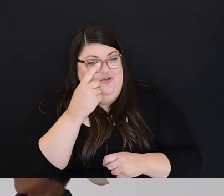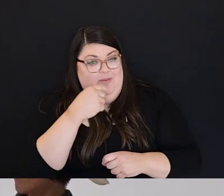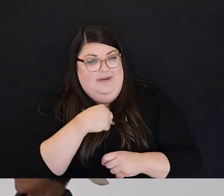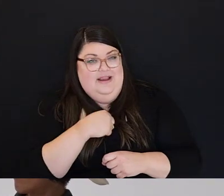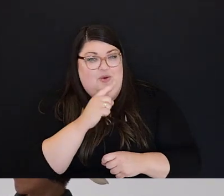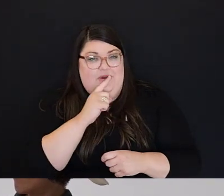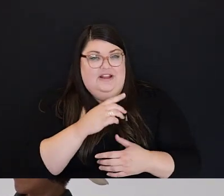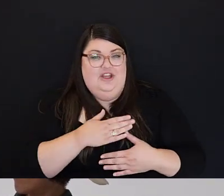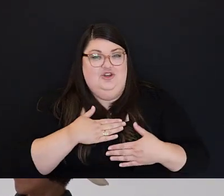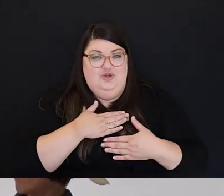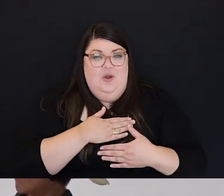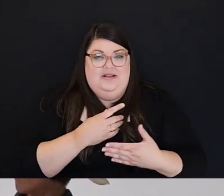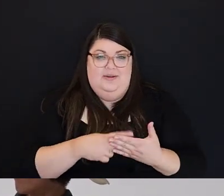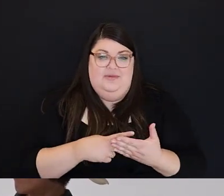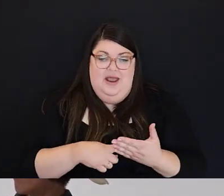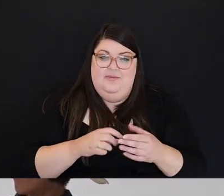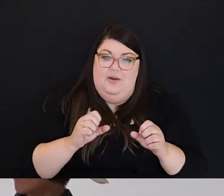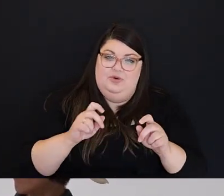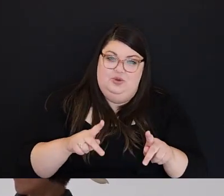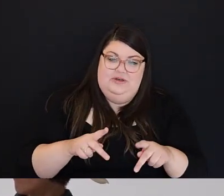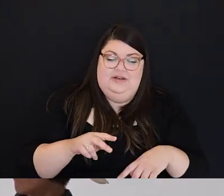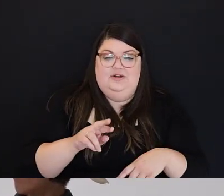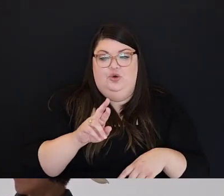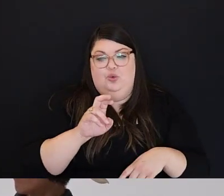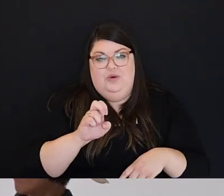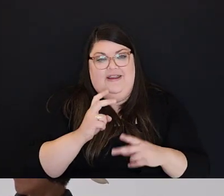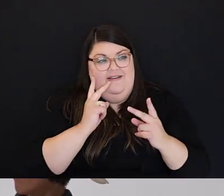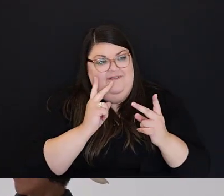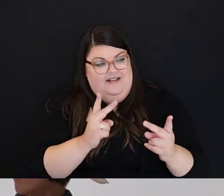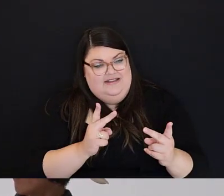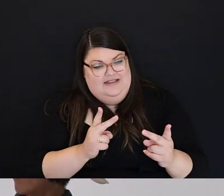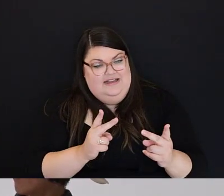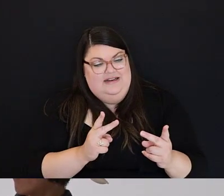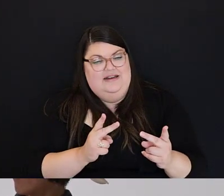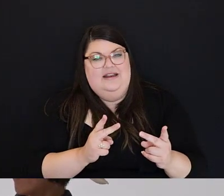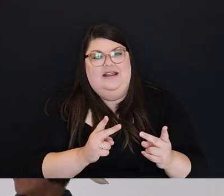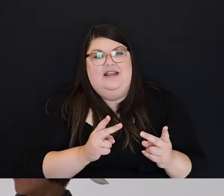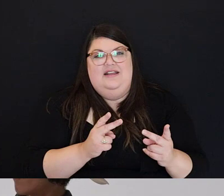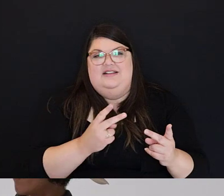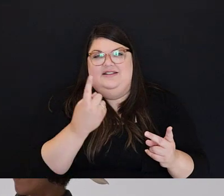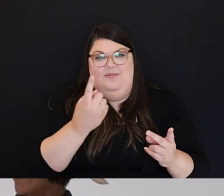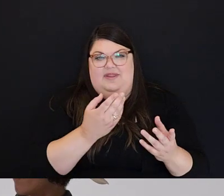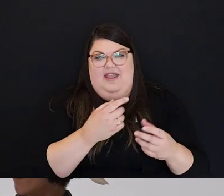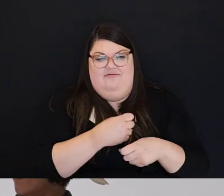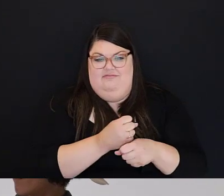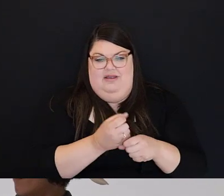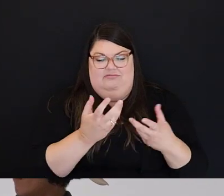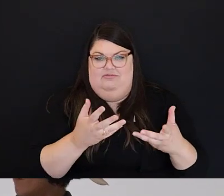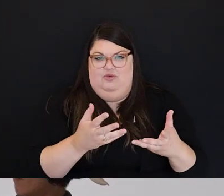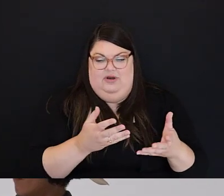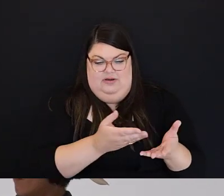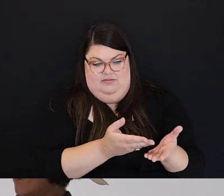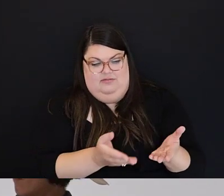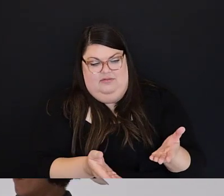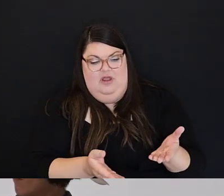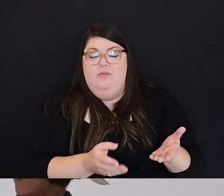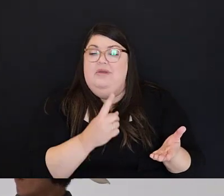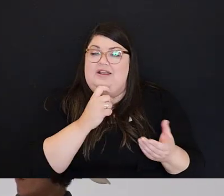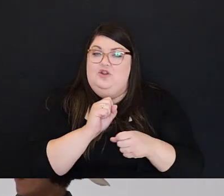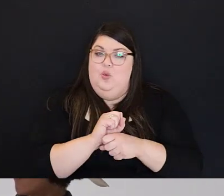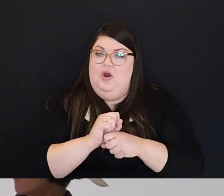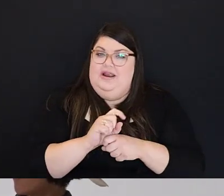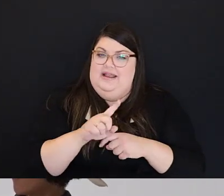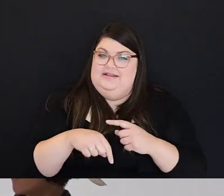enjoy sometimes the opportunity to revisit existing pieces, because the work is really about a conversation. So